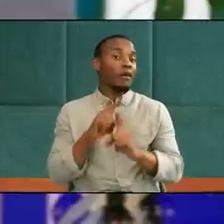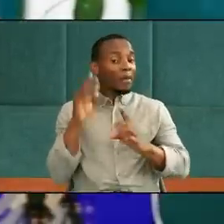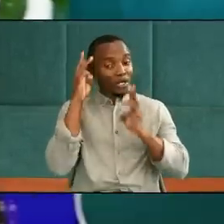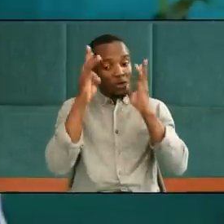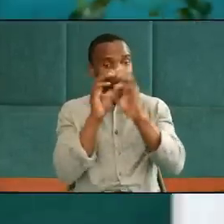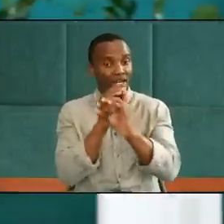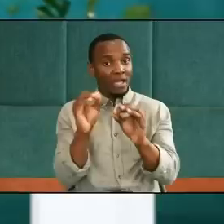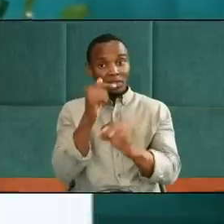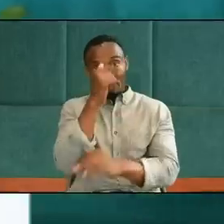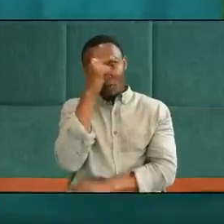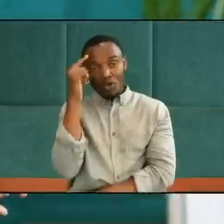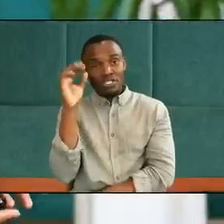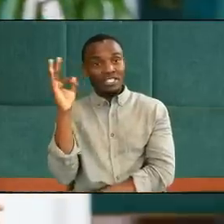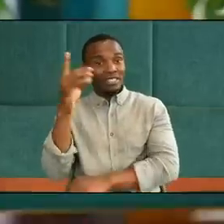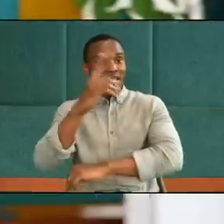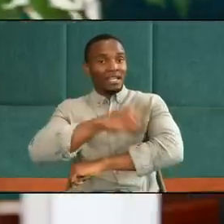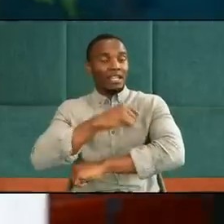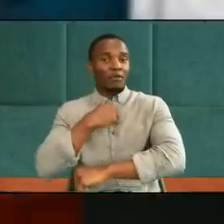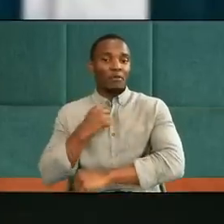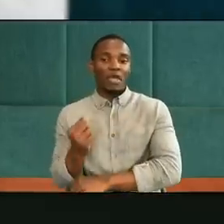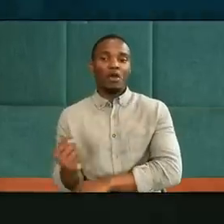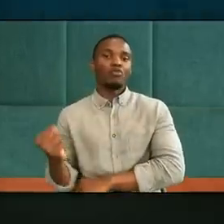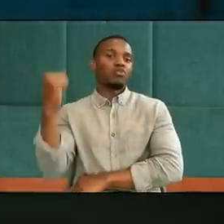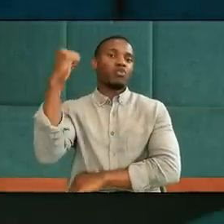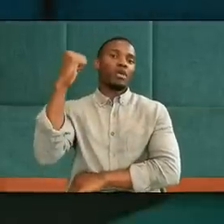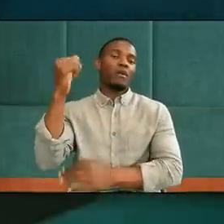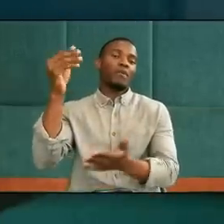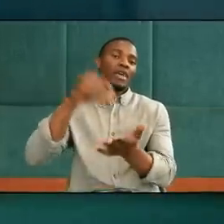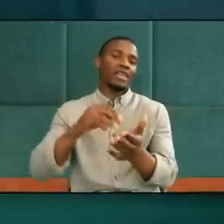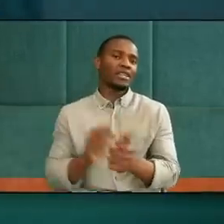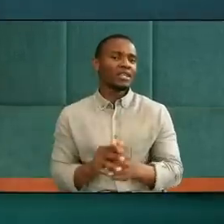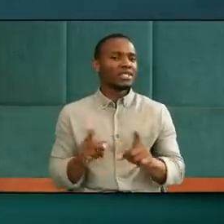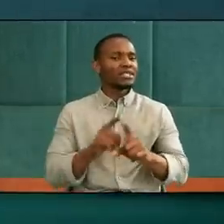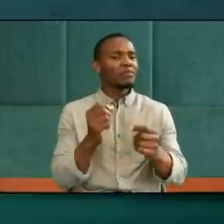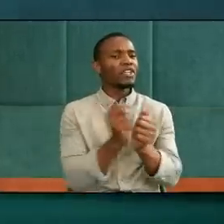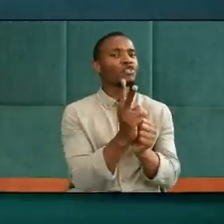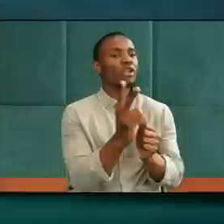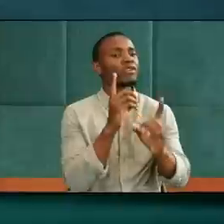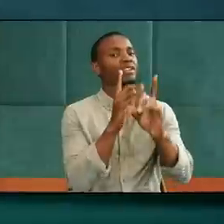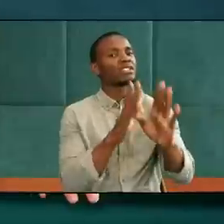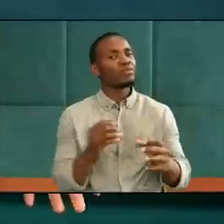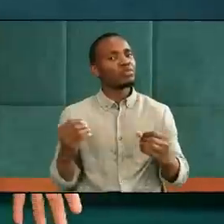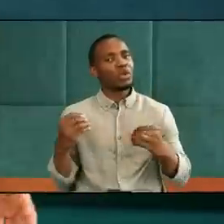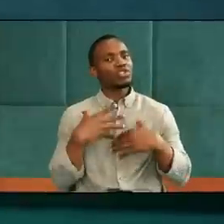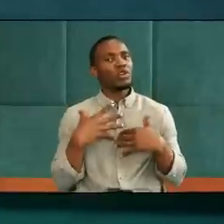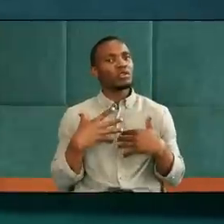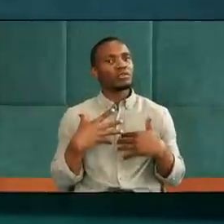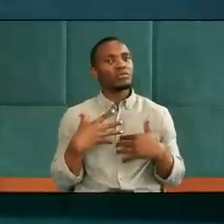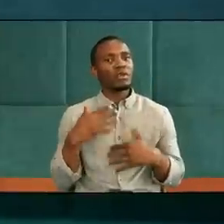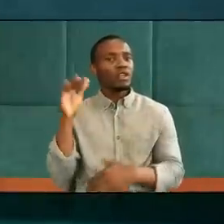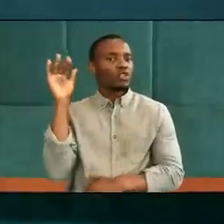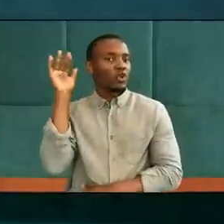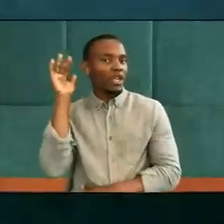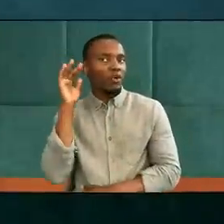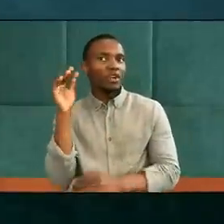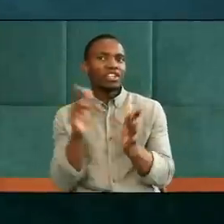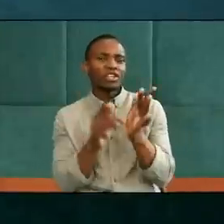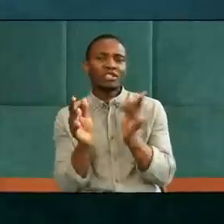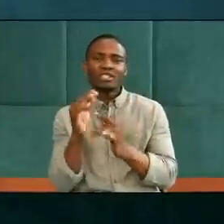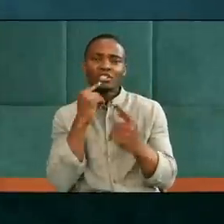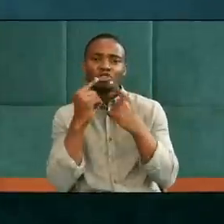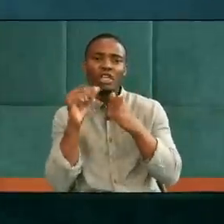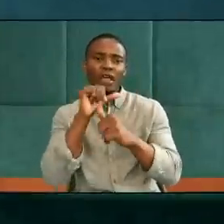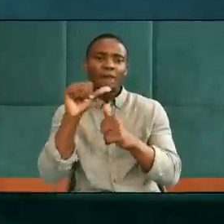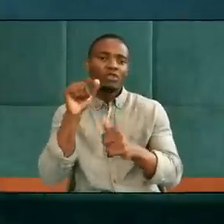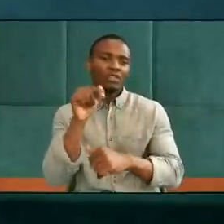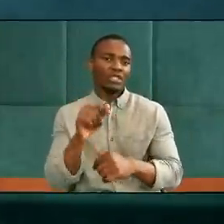I'll be raised again." And the 12 disciples were stunned to hear Jesus talking about this.